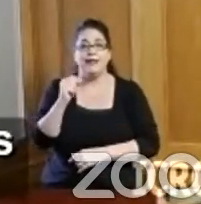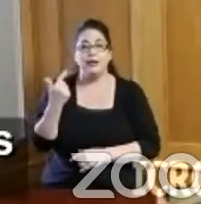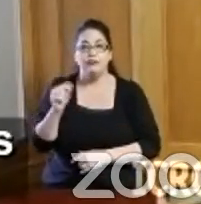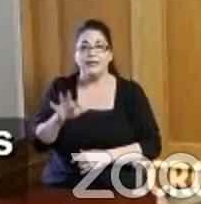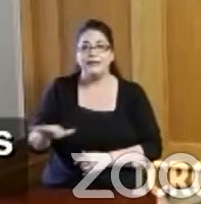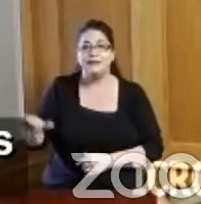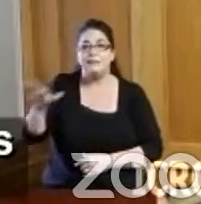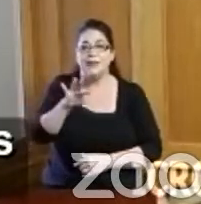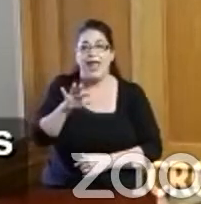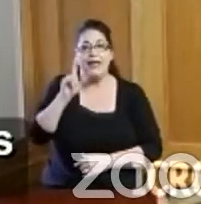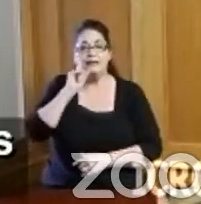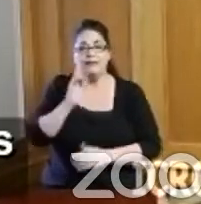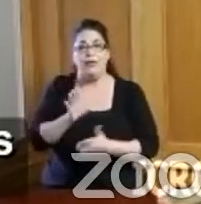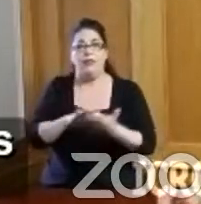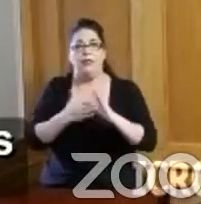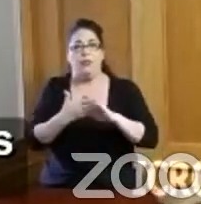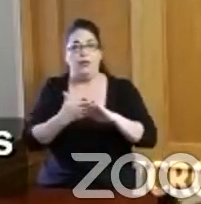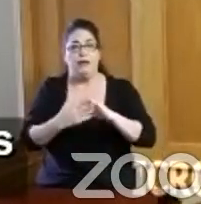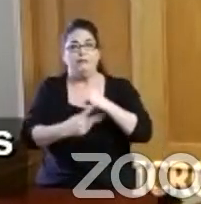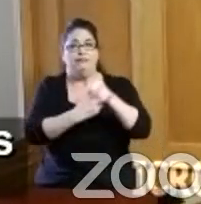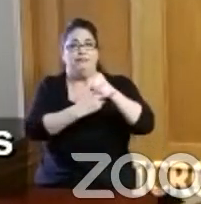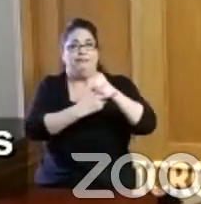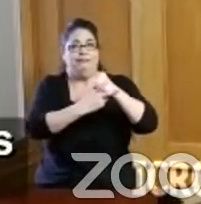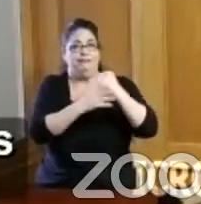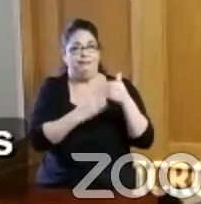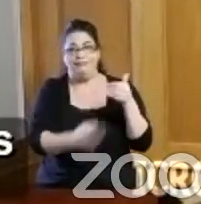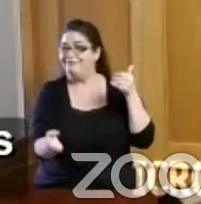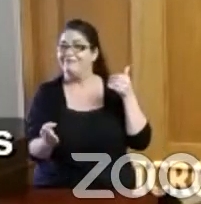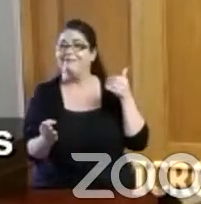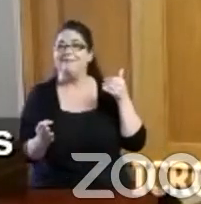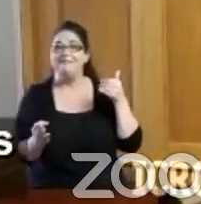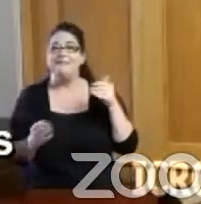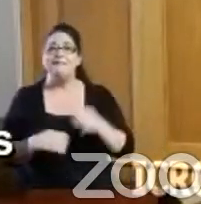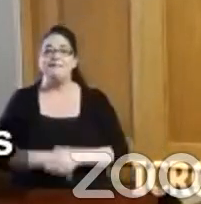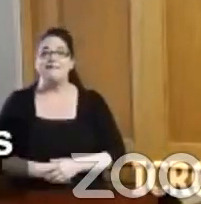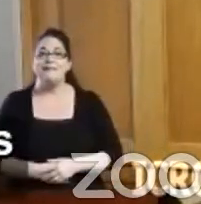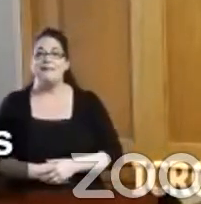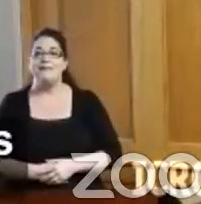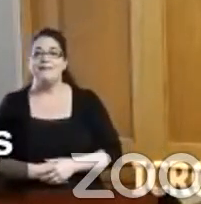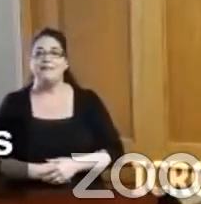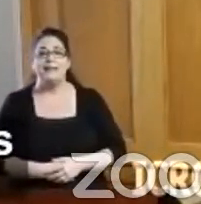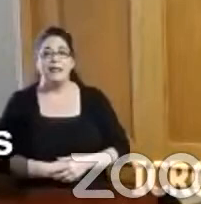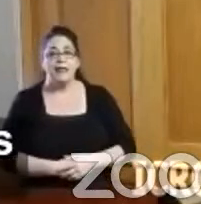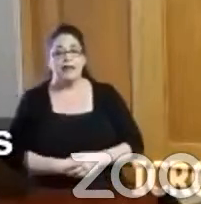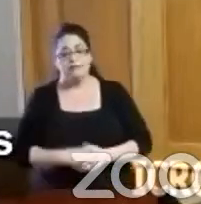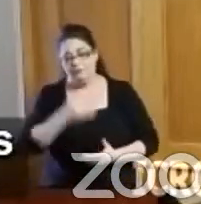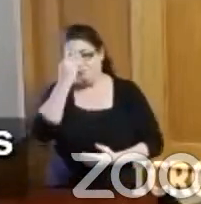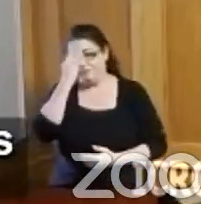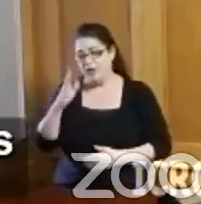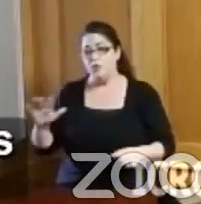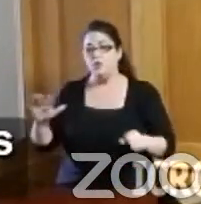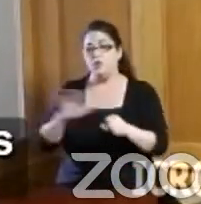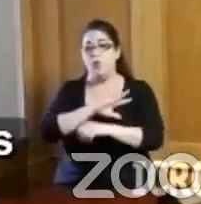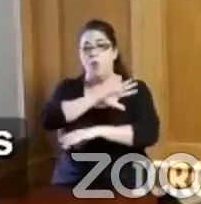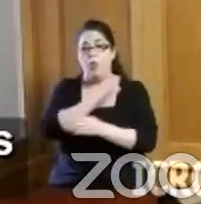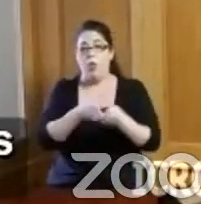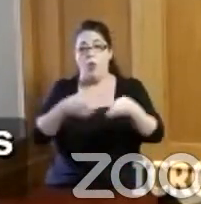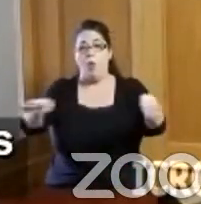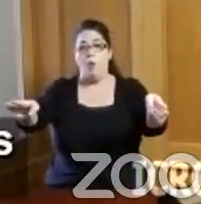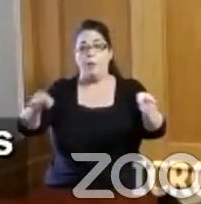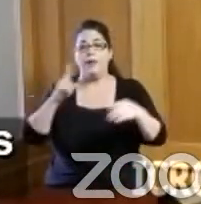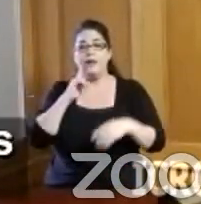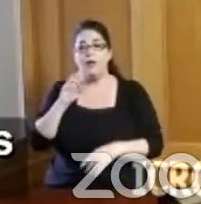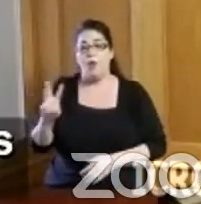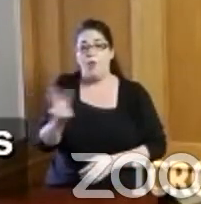for perpetuity. So we're going to be able to preserve that. And just to put this into perspective, the total open space reserved west of the